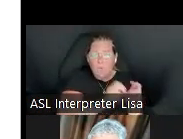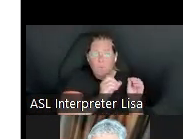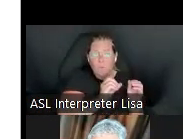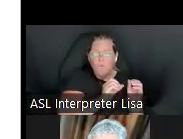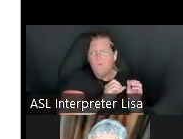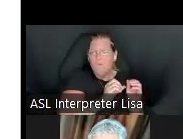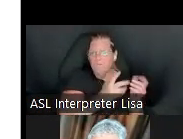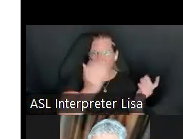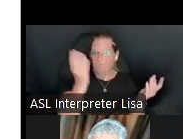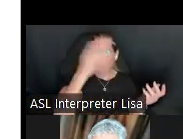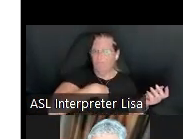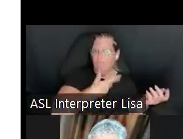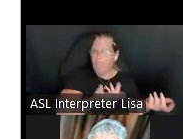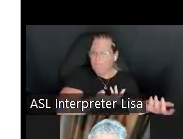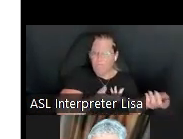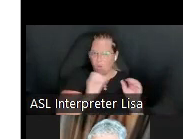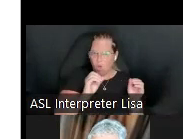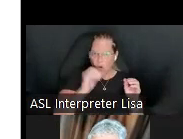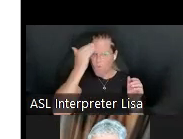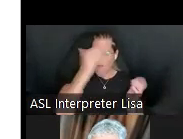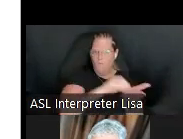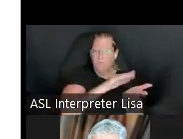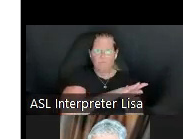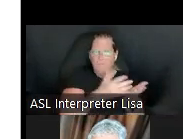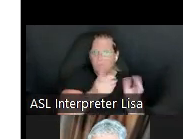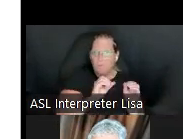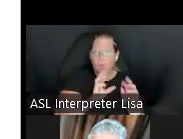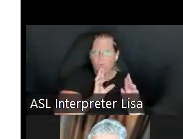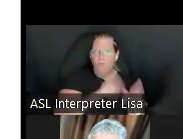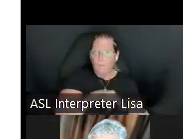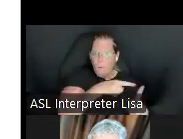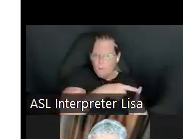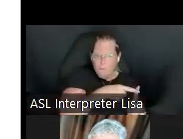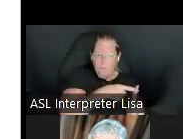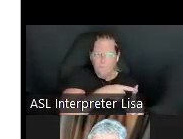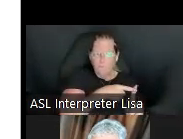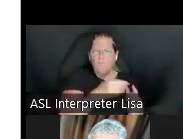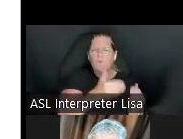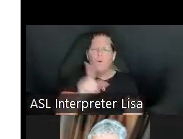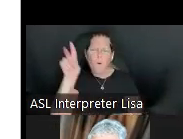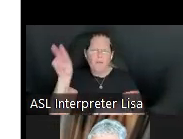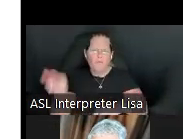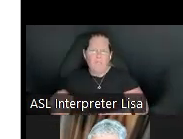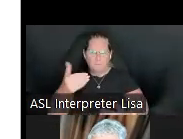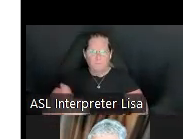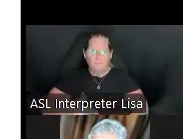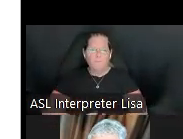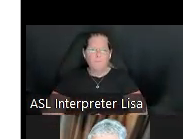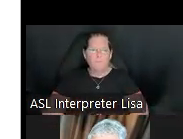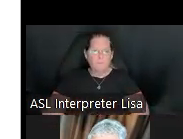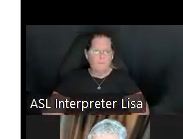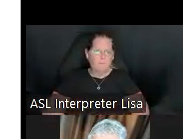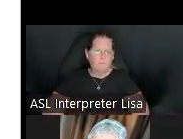that contributes to the underestimates, underreporting. So I'll leave the screen up just for a moment so you can see the differences